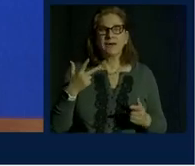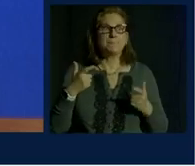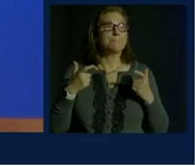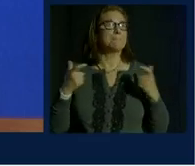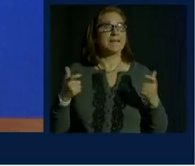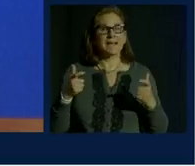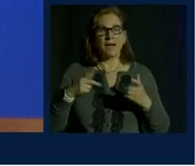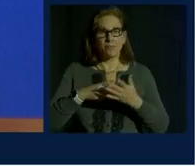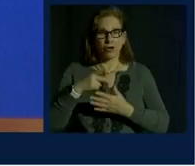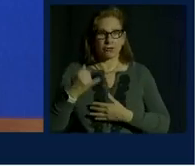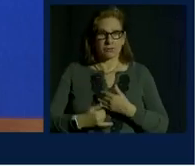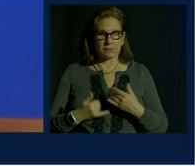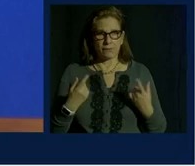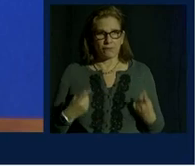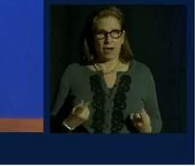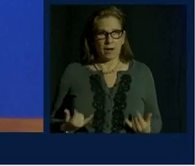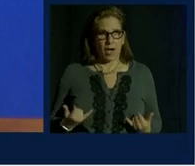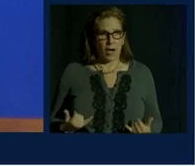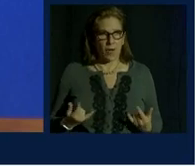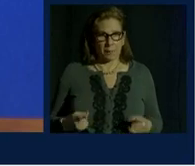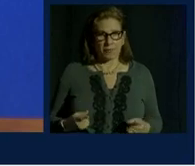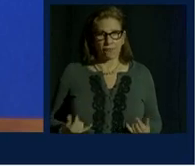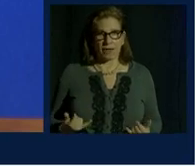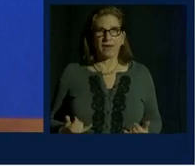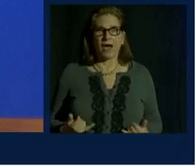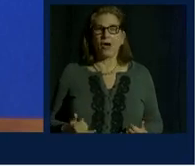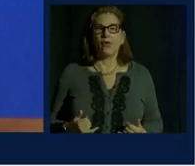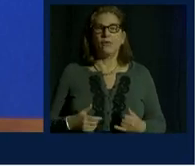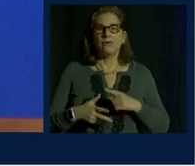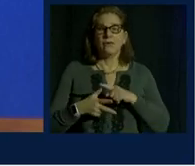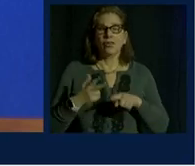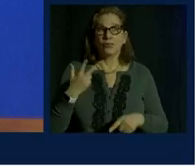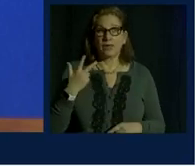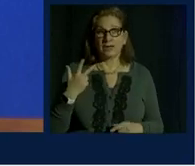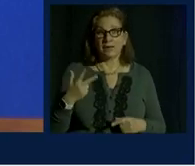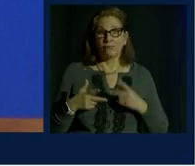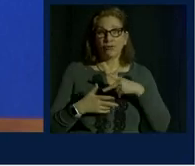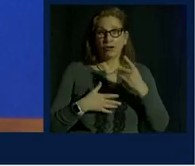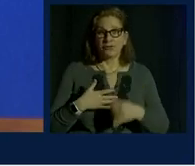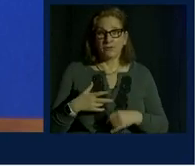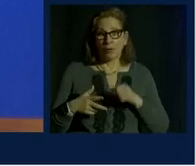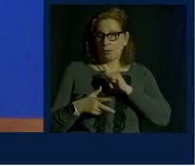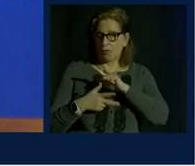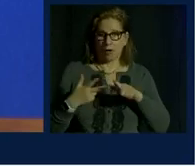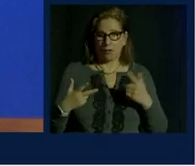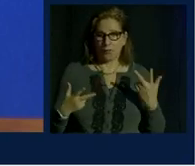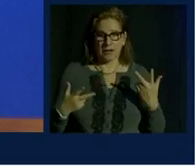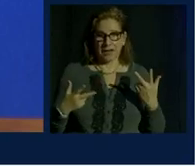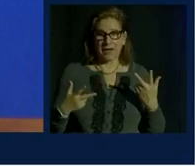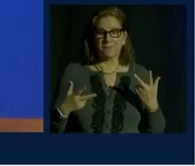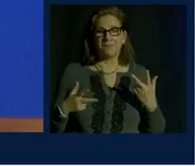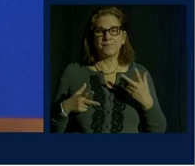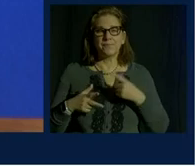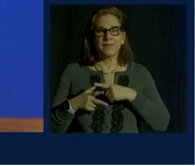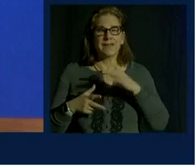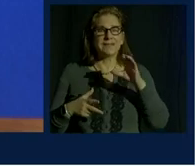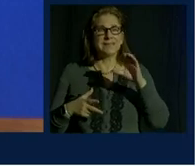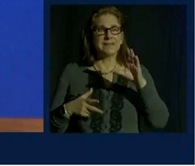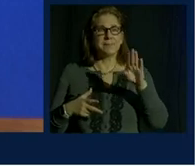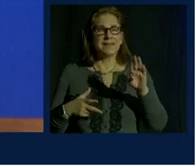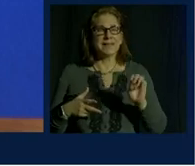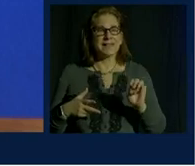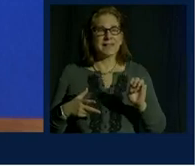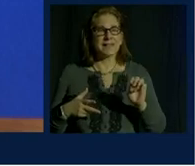on currently. And of those projects, of all 3 of those projects, the CBE has 50%